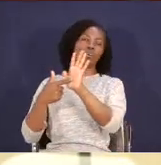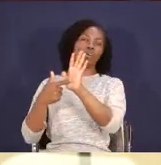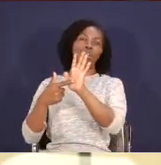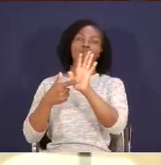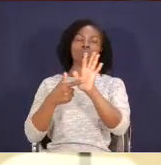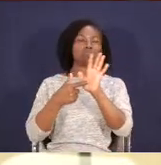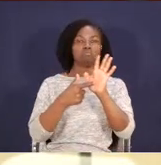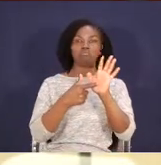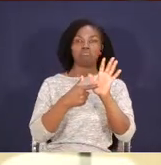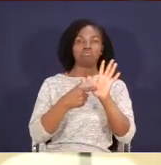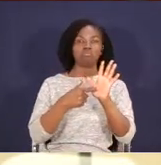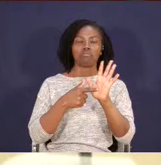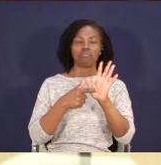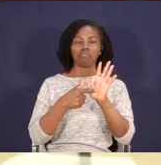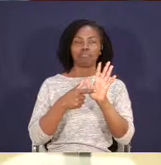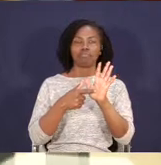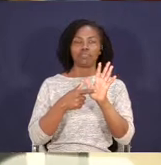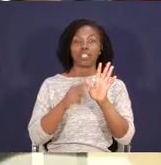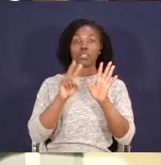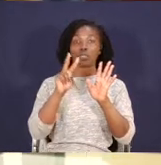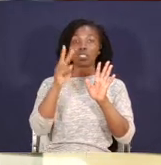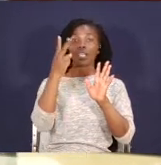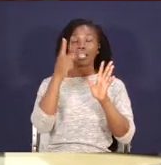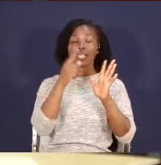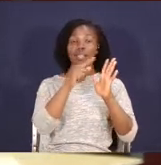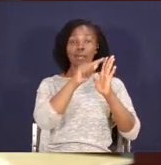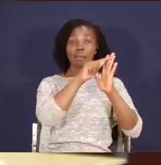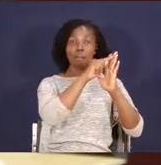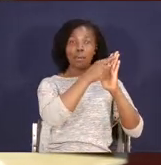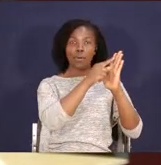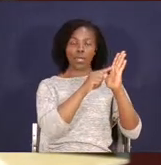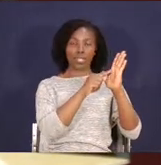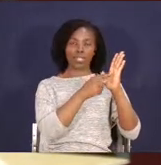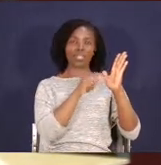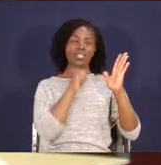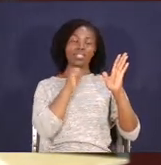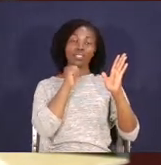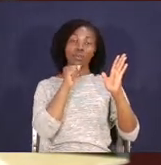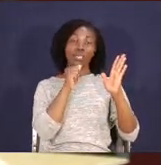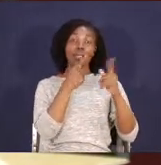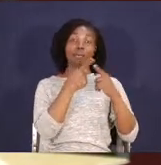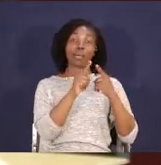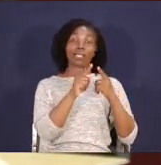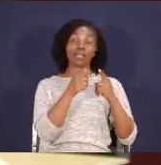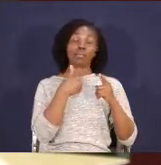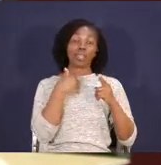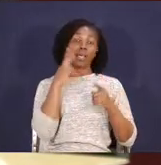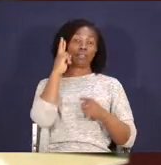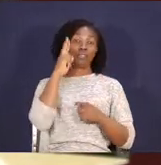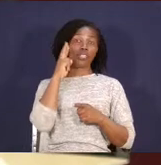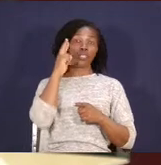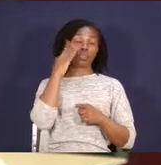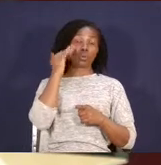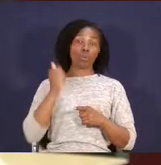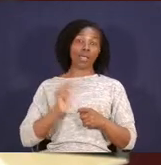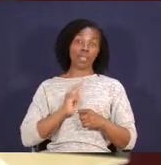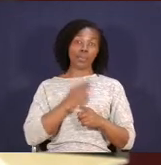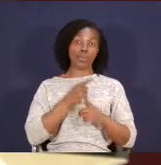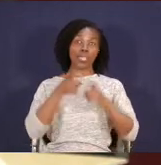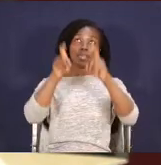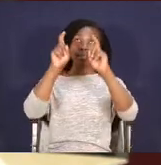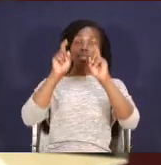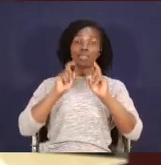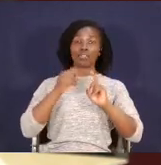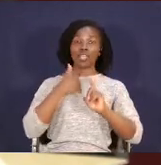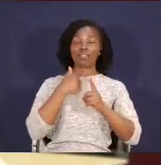And I'll be coming to that in the second point. It's not ornamental. God has a reason. He's given us these gifts. But the first point I want us